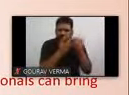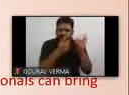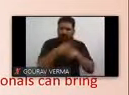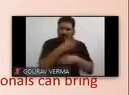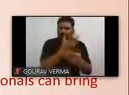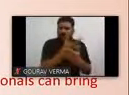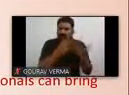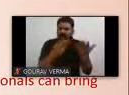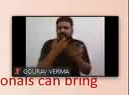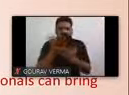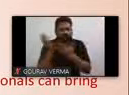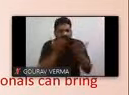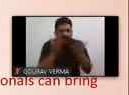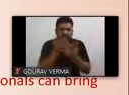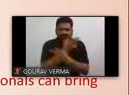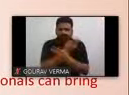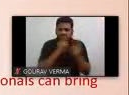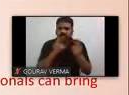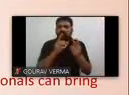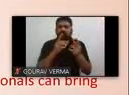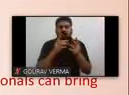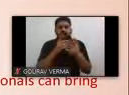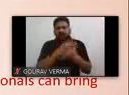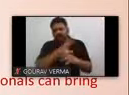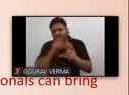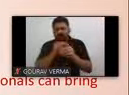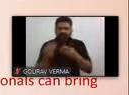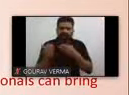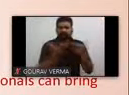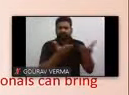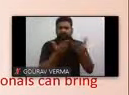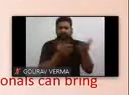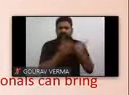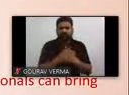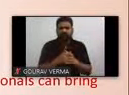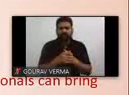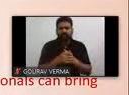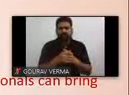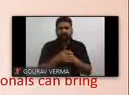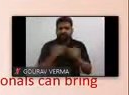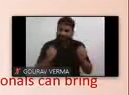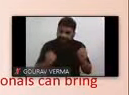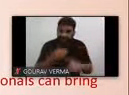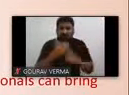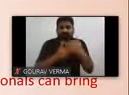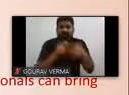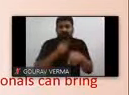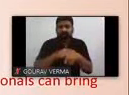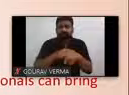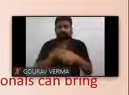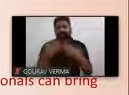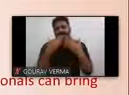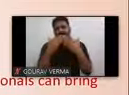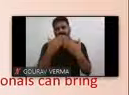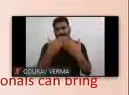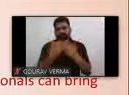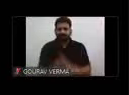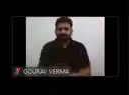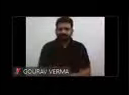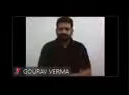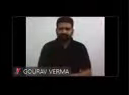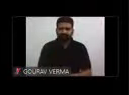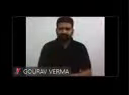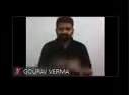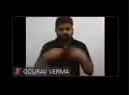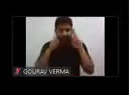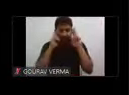some service in the very early years, five initial years. Thank you. I hope